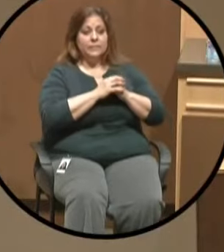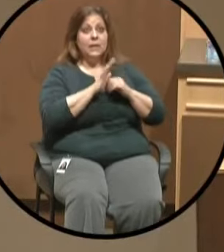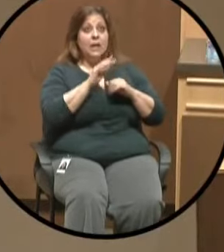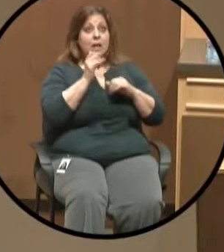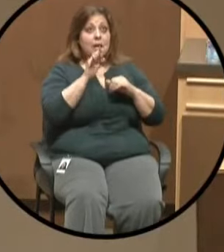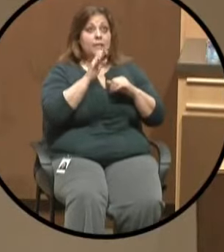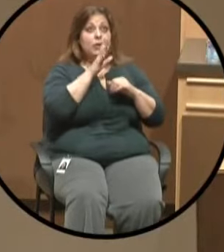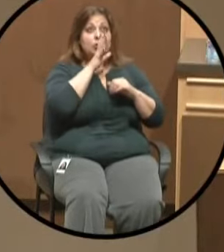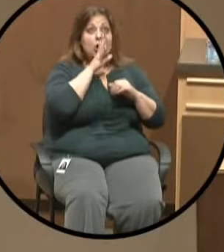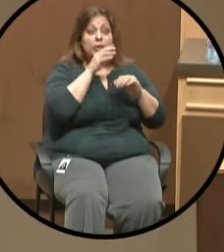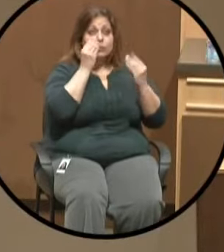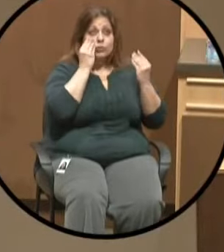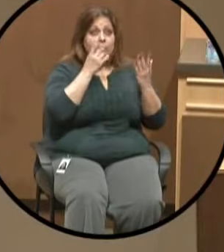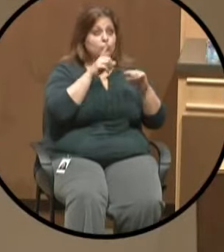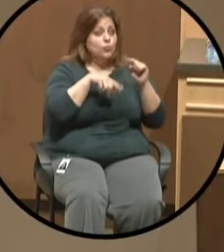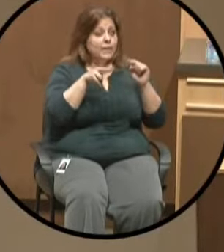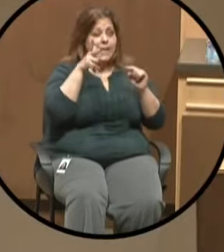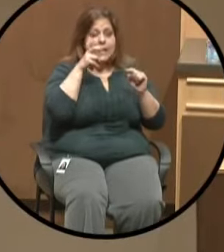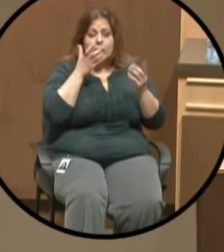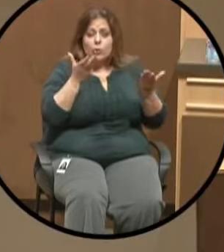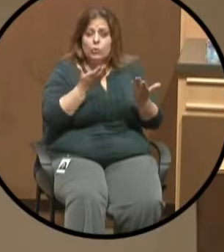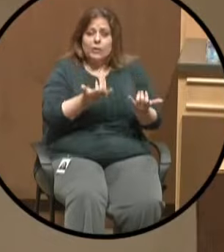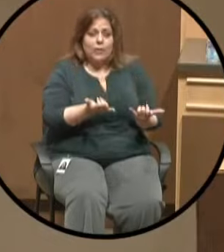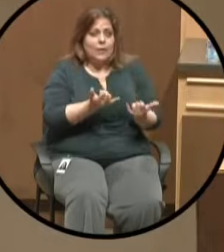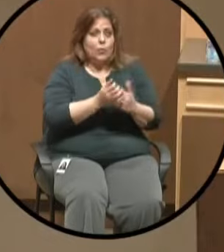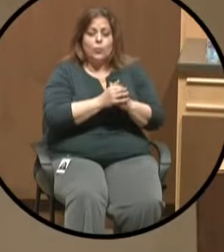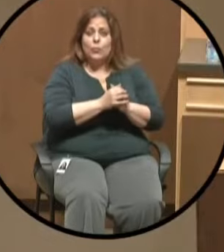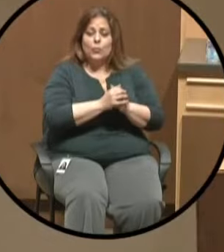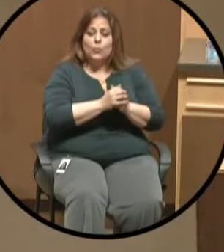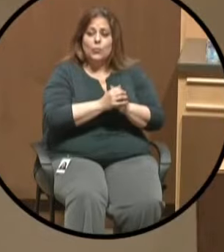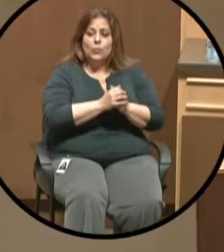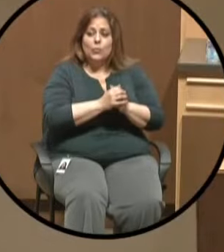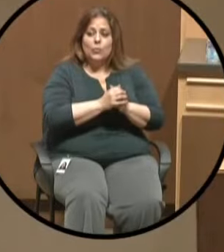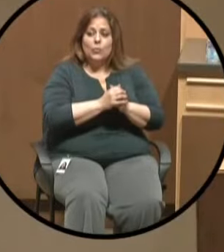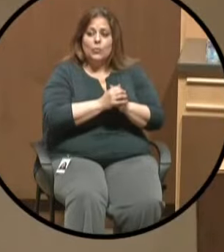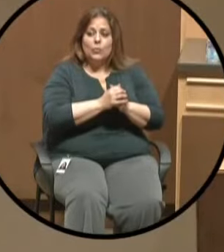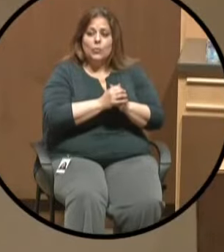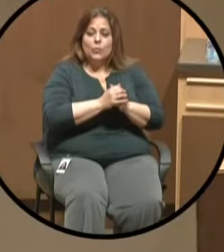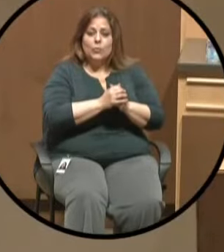So if you're speaking, we can't hear you in the chamber.